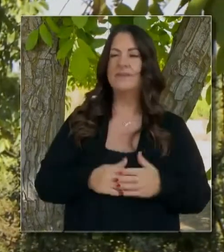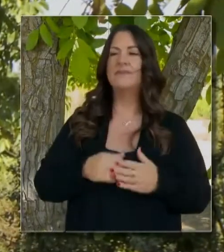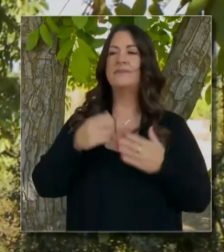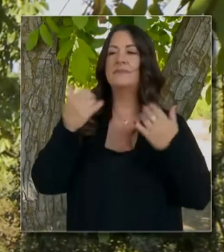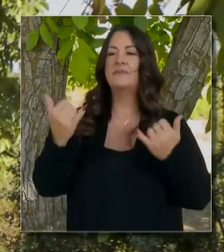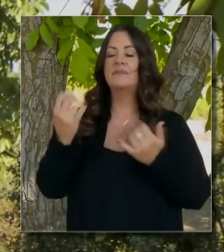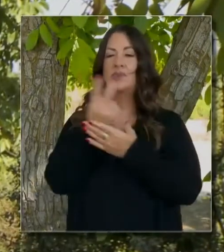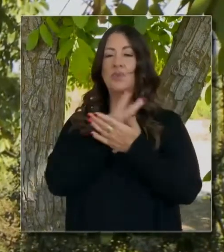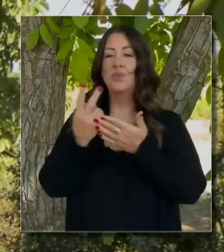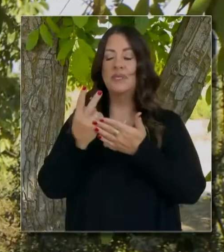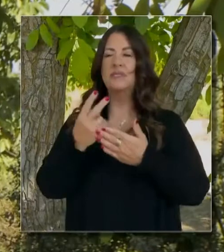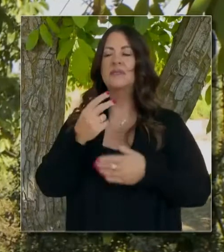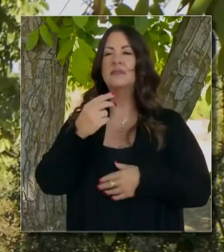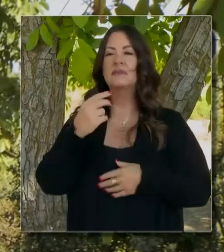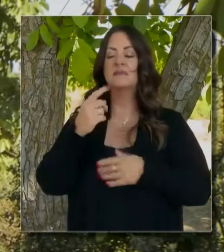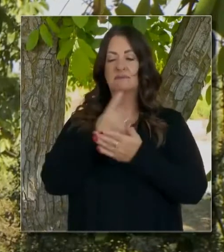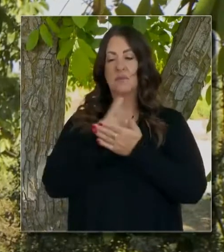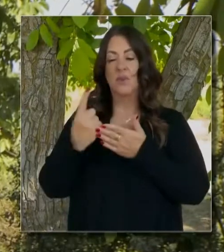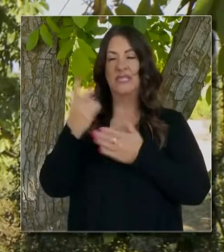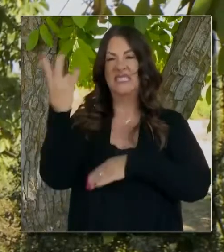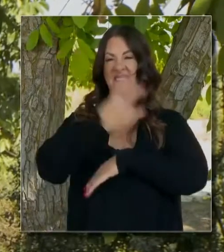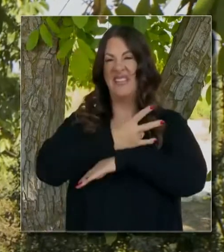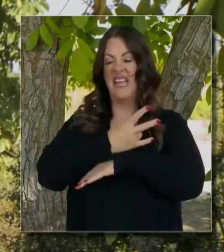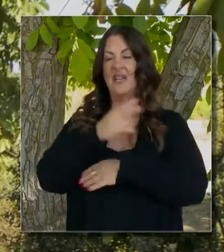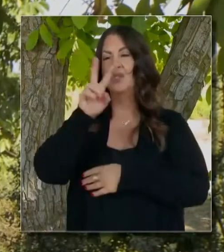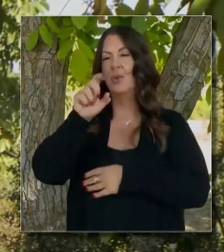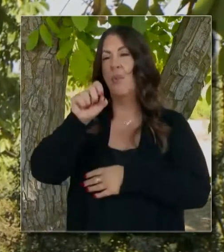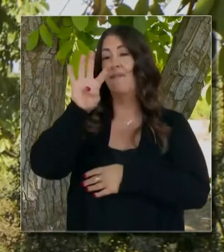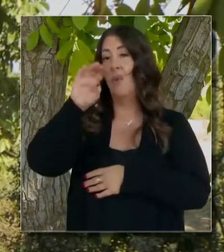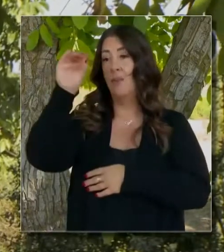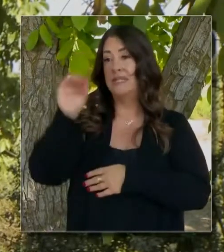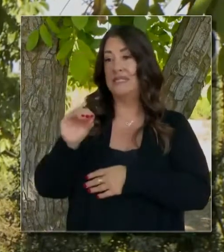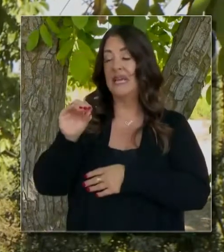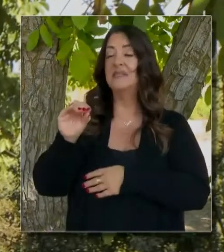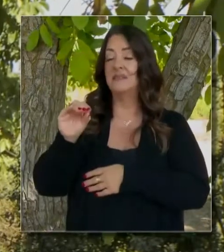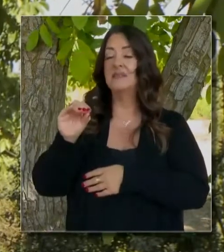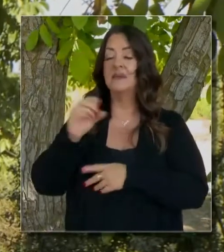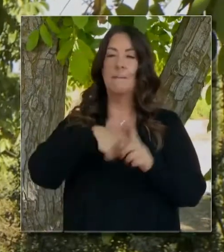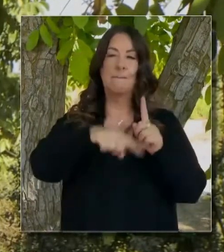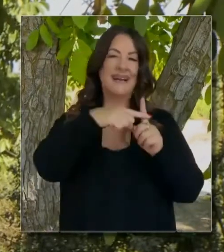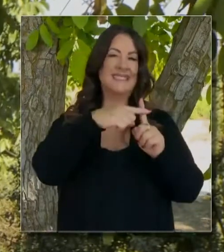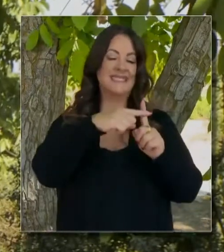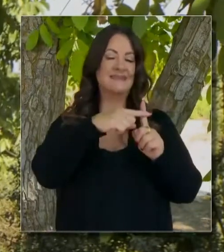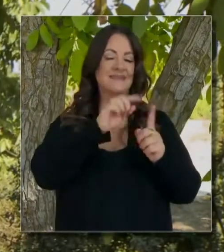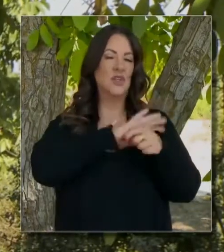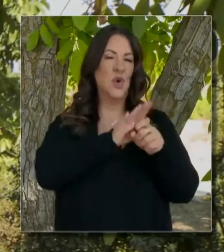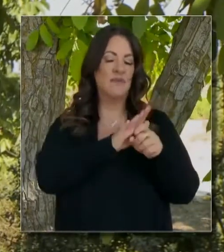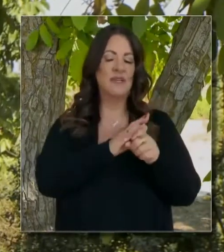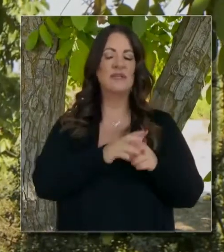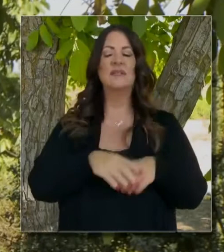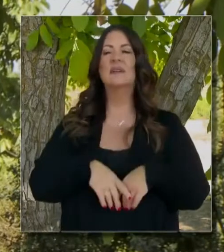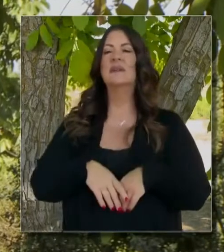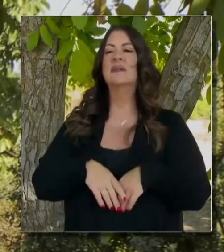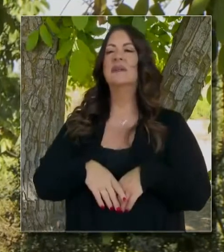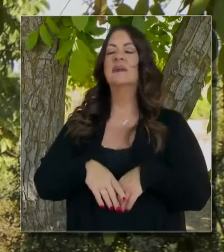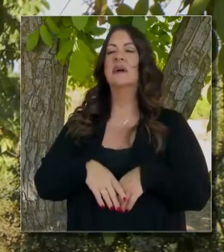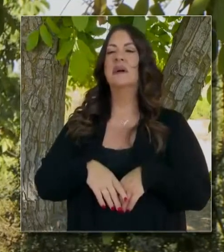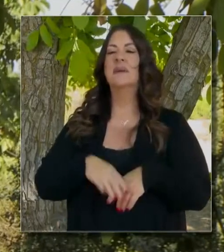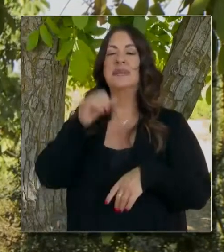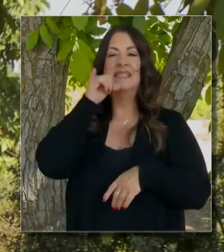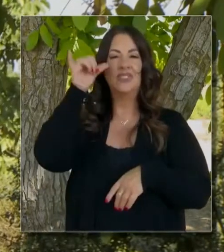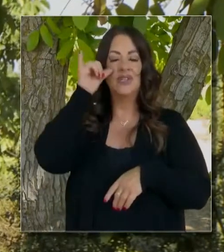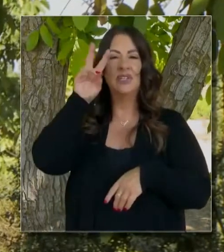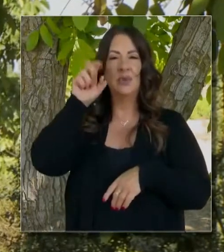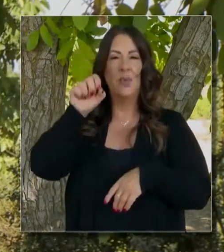is at 2.4%, 7-day positivity rate in the state of California down to 2.4%.